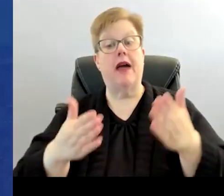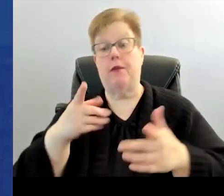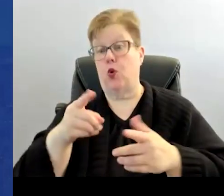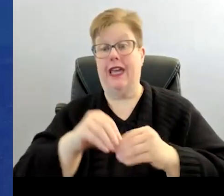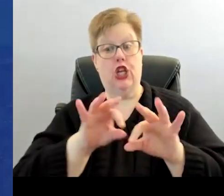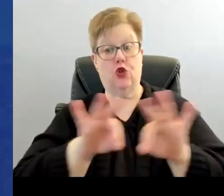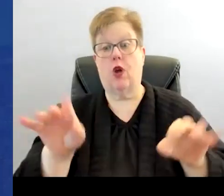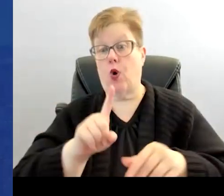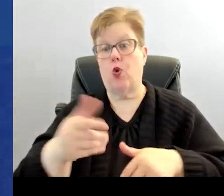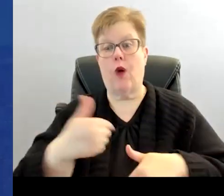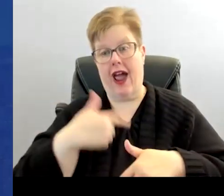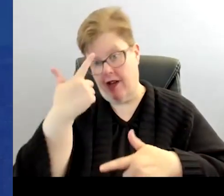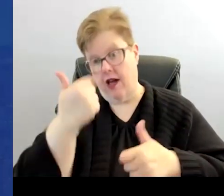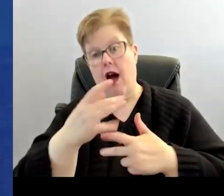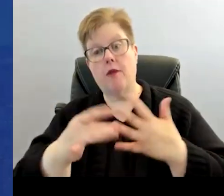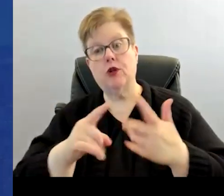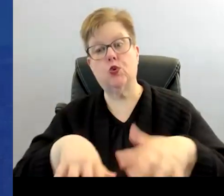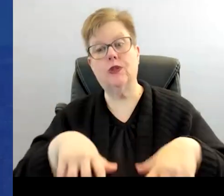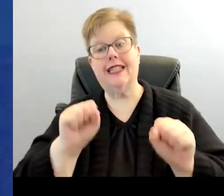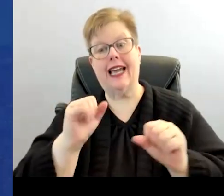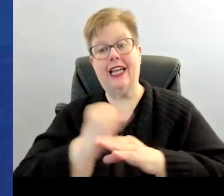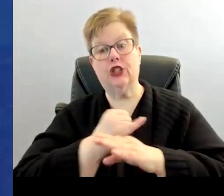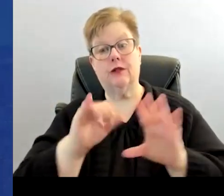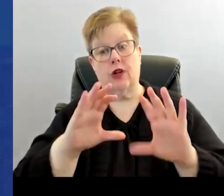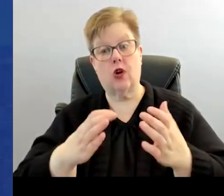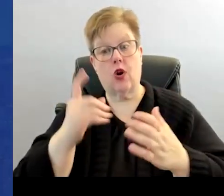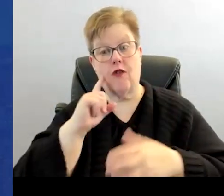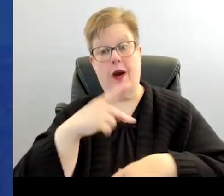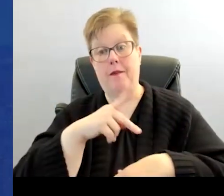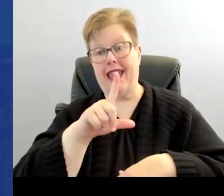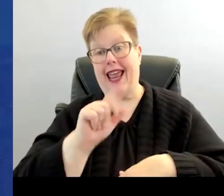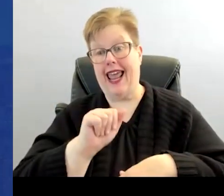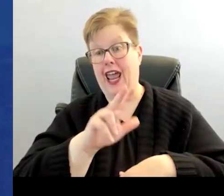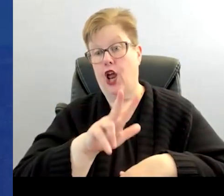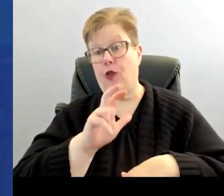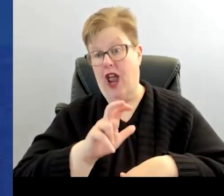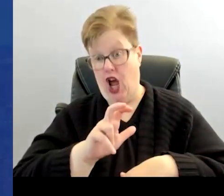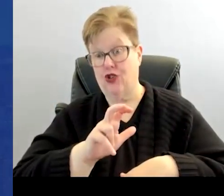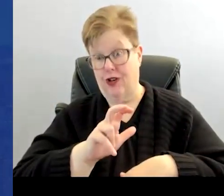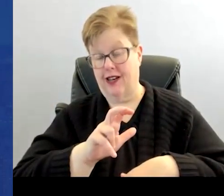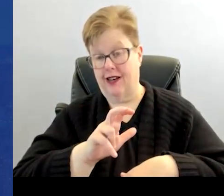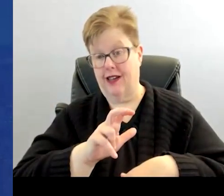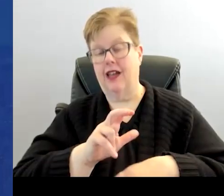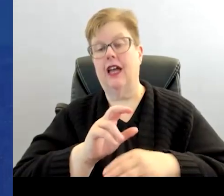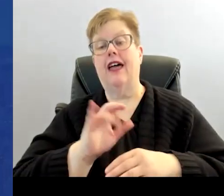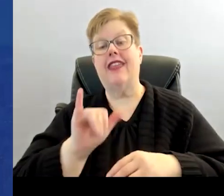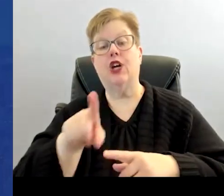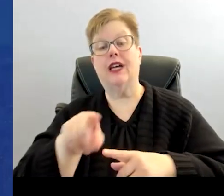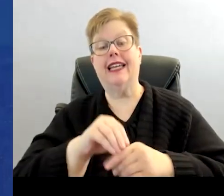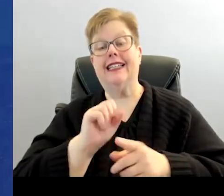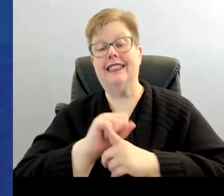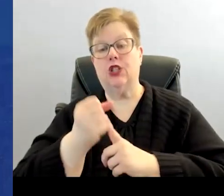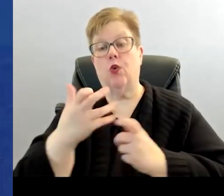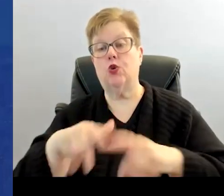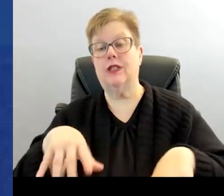degree where you have the option to take the internship course for PLA 300. That would put you in a situation where you want to